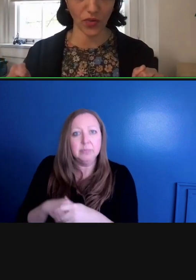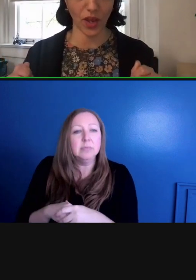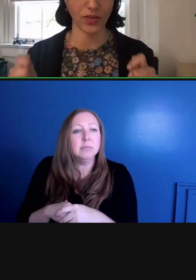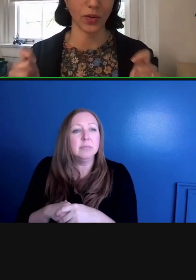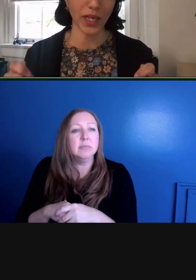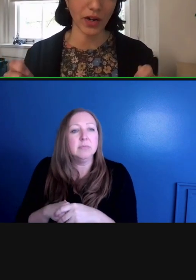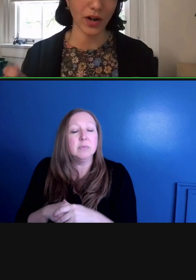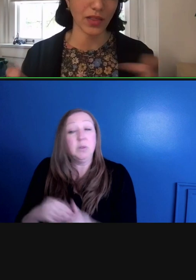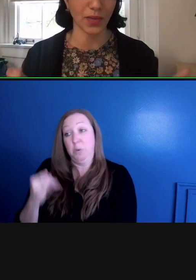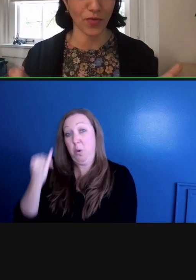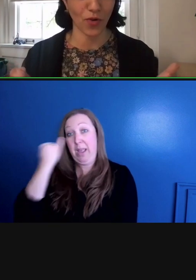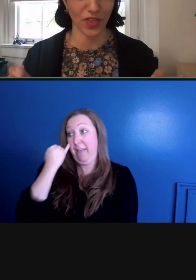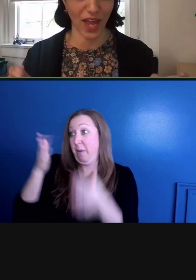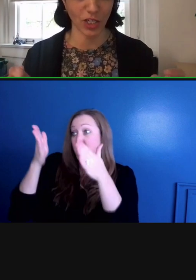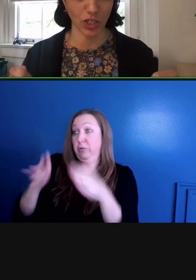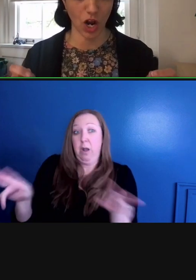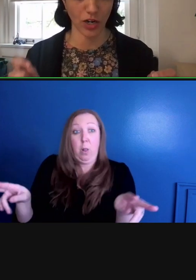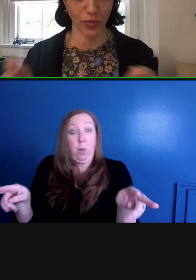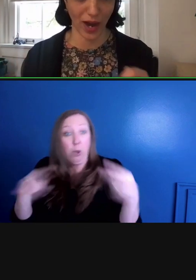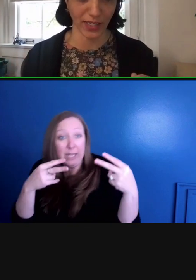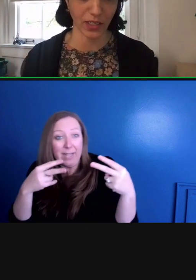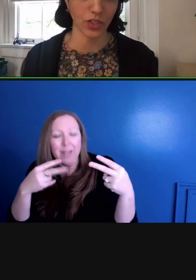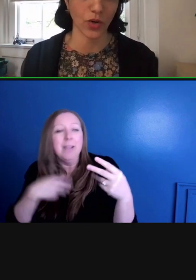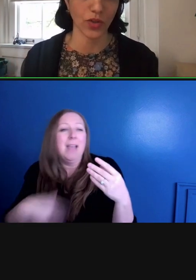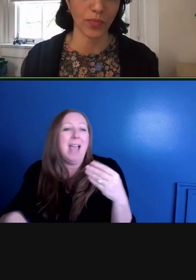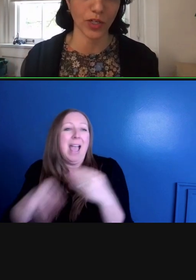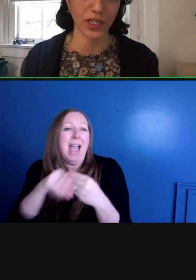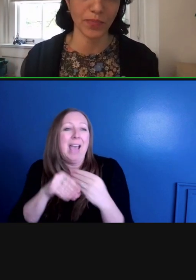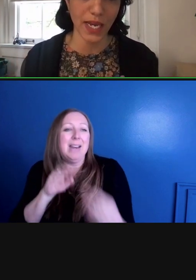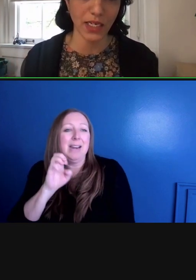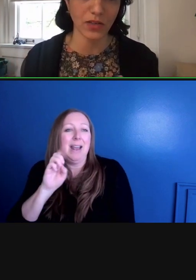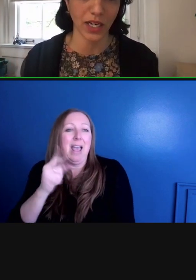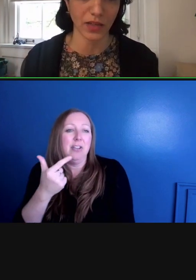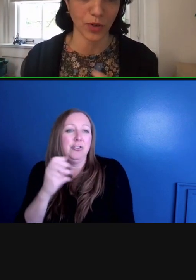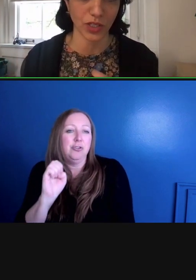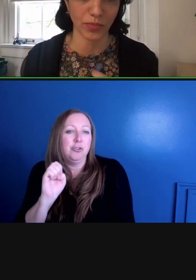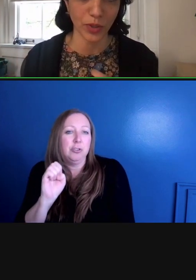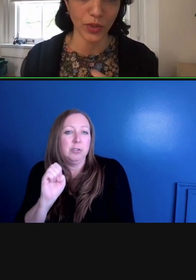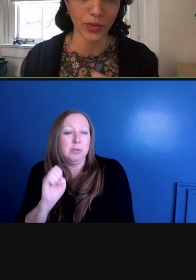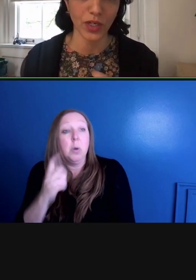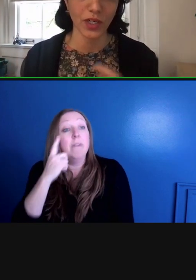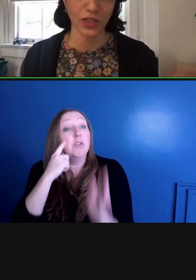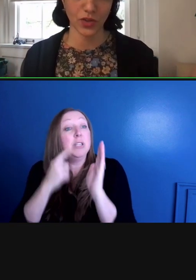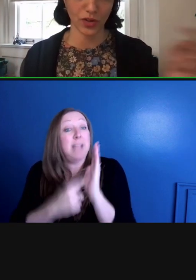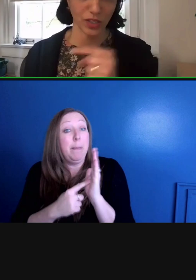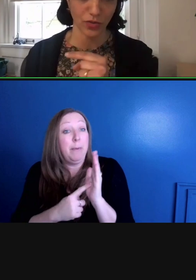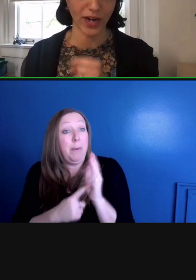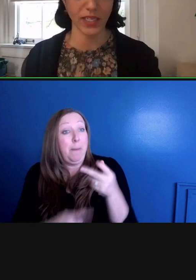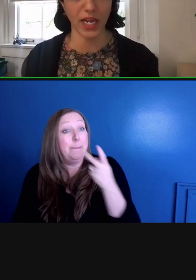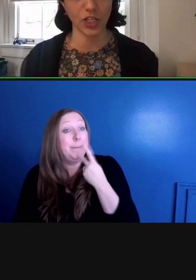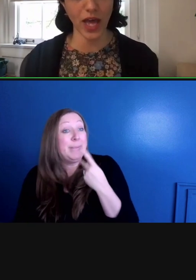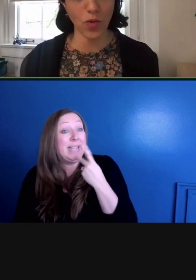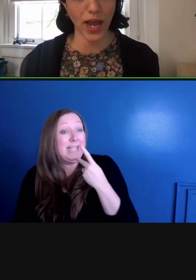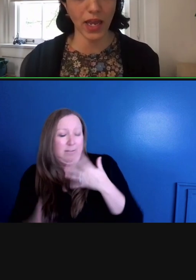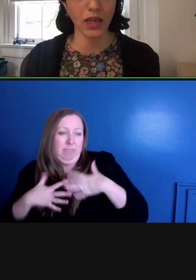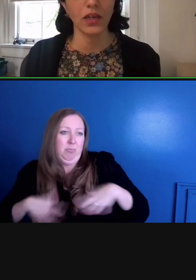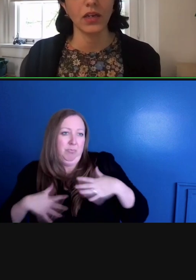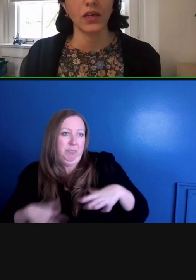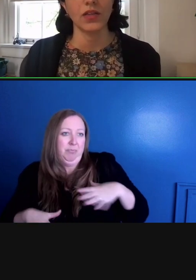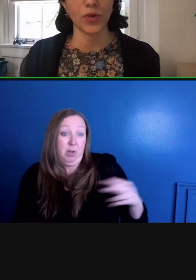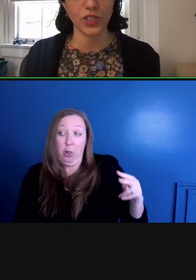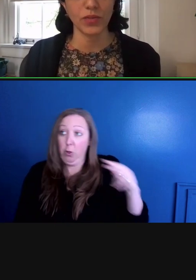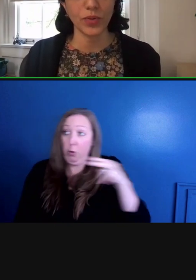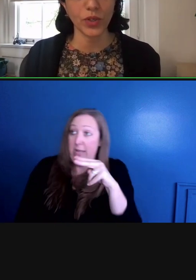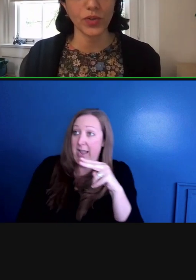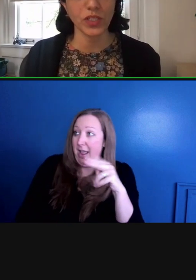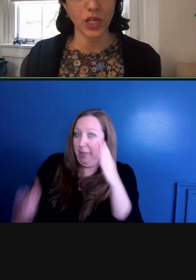someone else. And so here, unlike before, the edges are directed. So the person in pink is looking at the person in blue, so there's a directed edge that way.